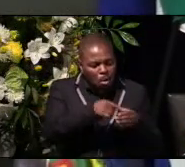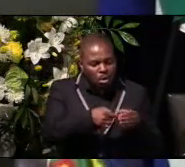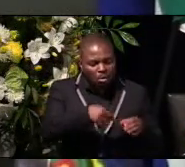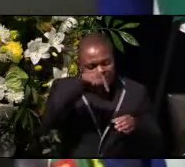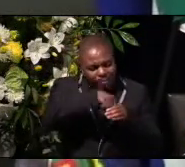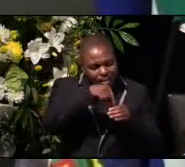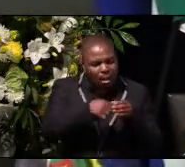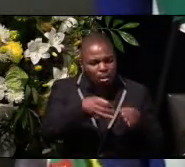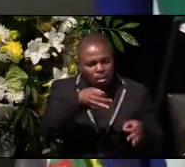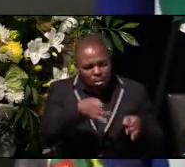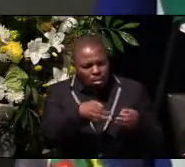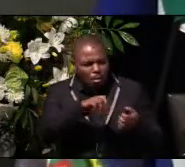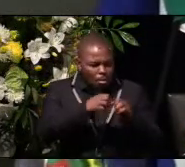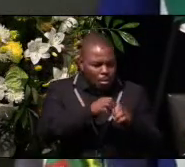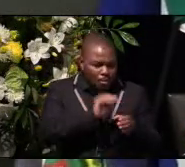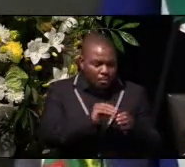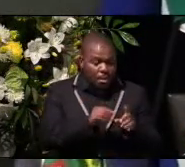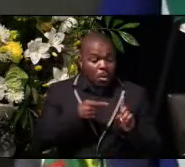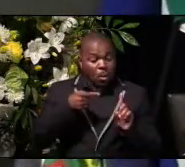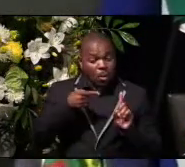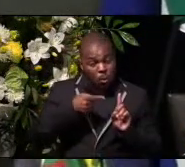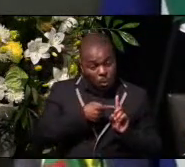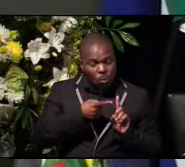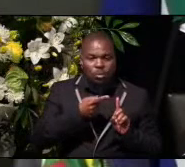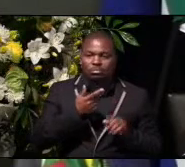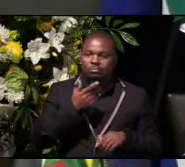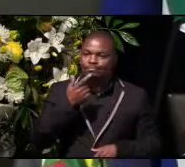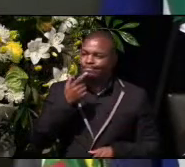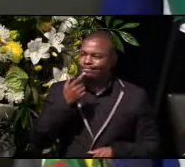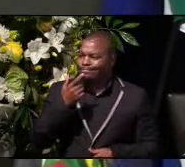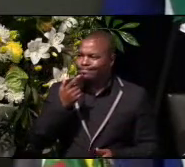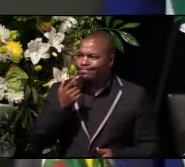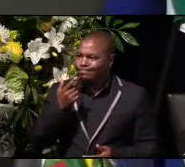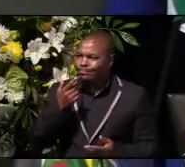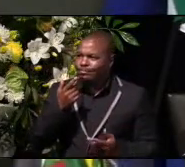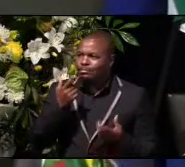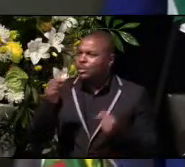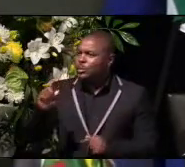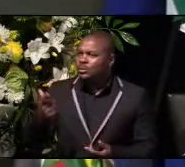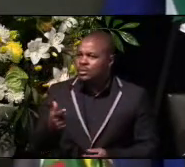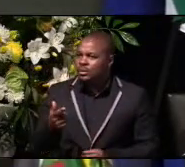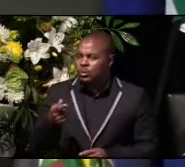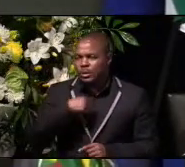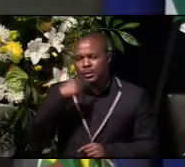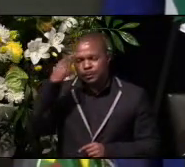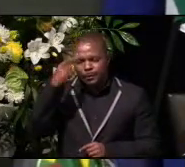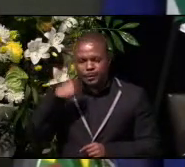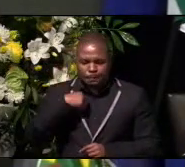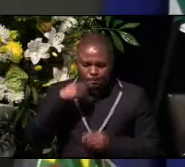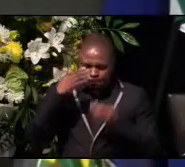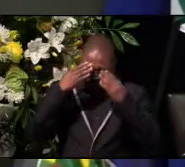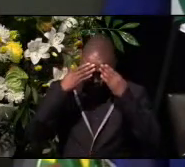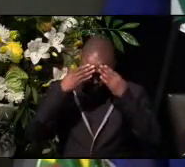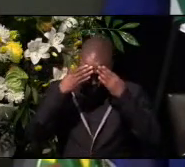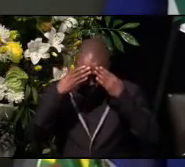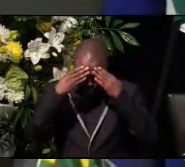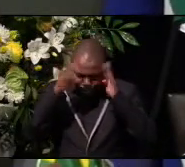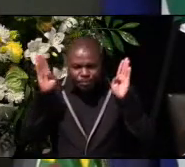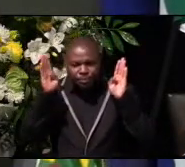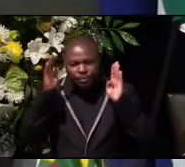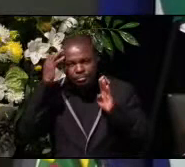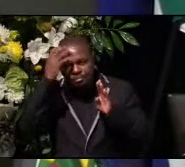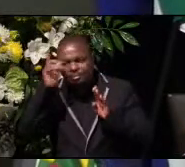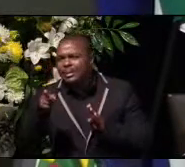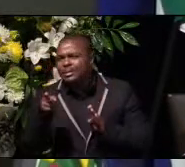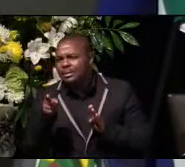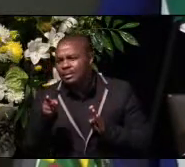and what he had did you have to do is to think out of the box in order